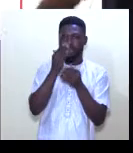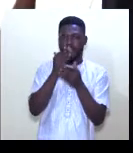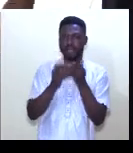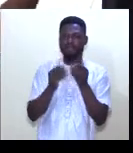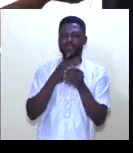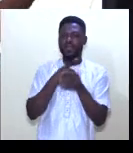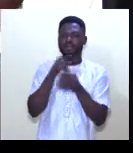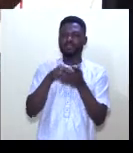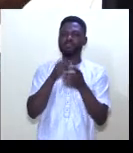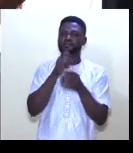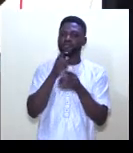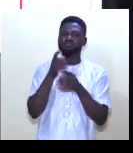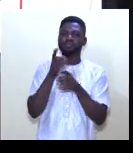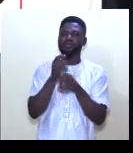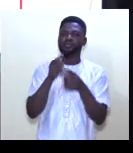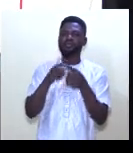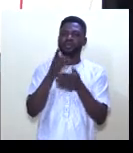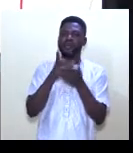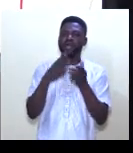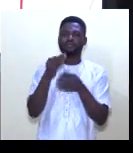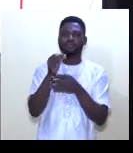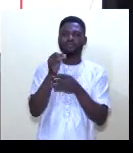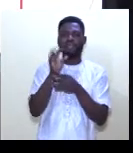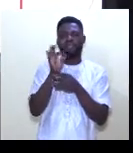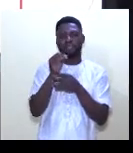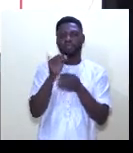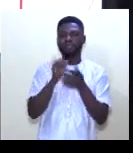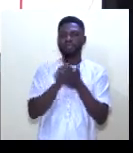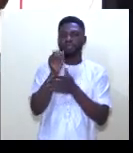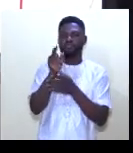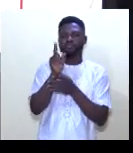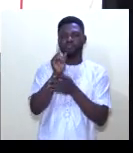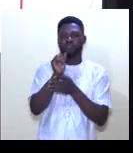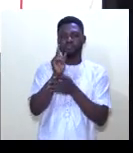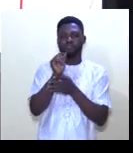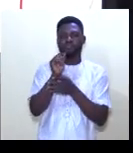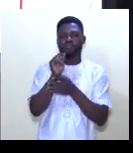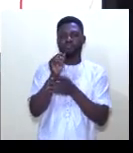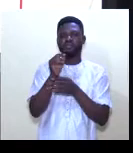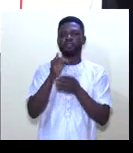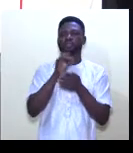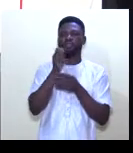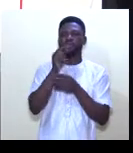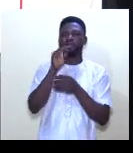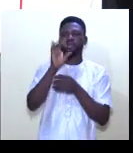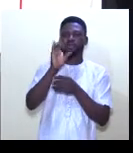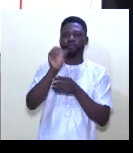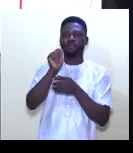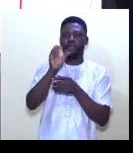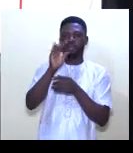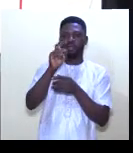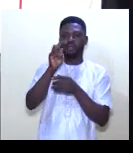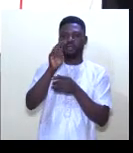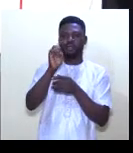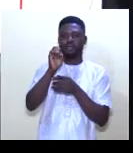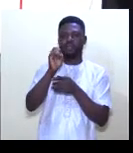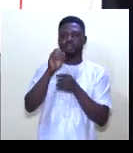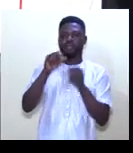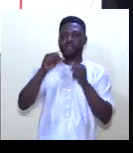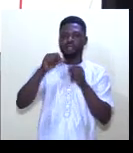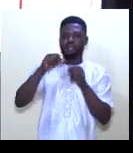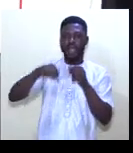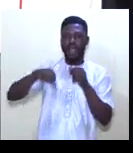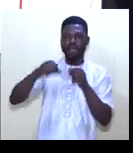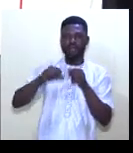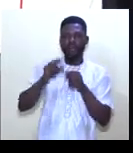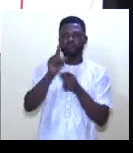of that, and this has not even gotten to half of 90, so it's anywhere between 20 and 35. So it's an acute angle, and 20 degrees is the